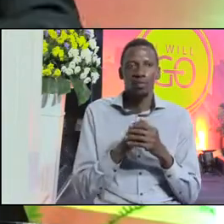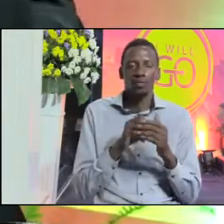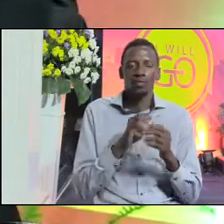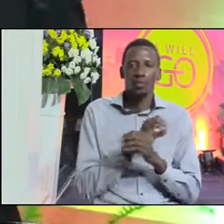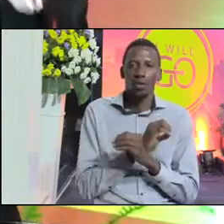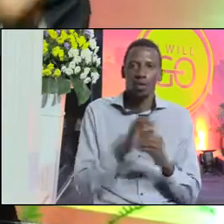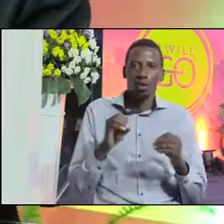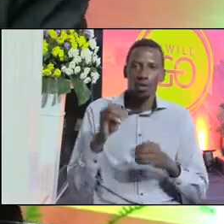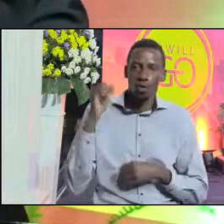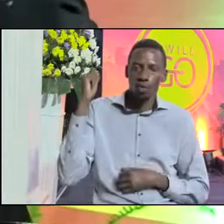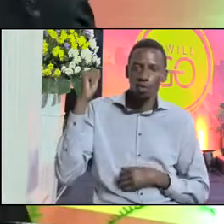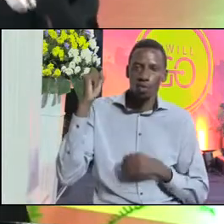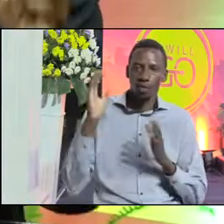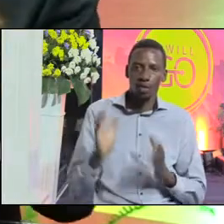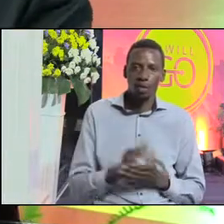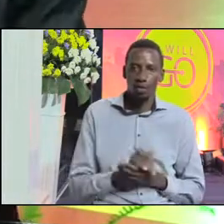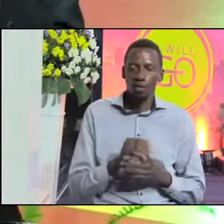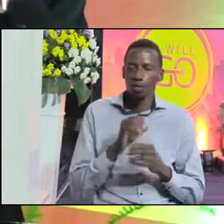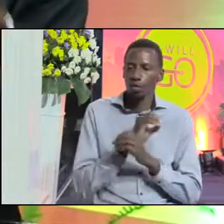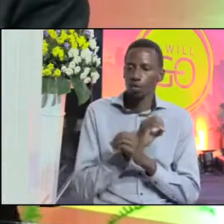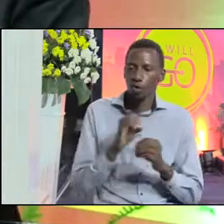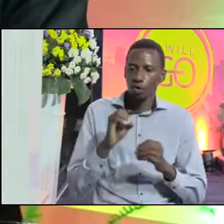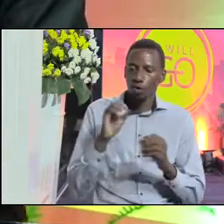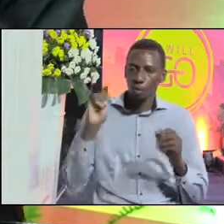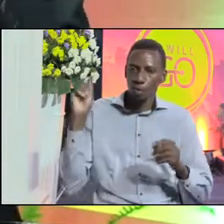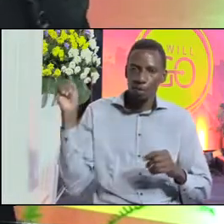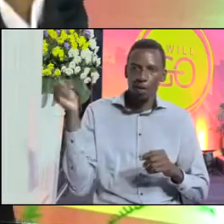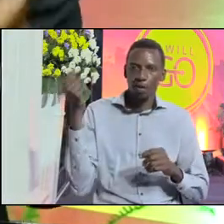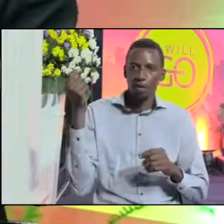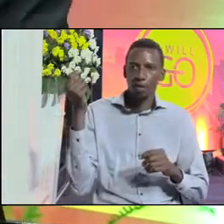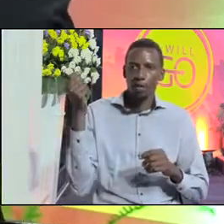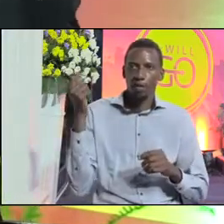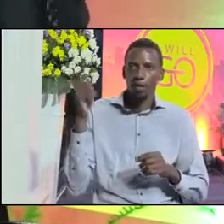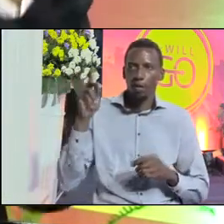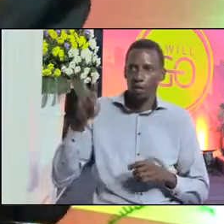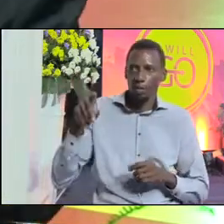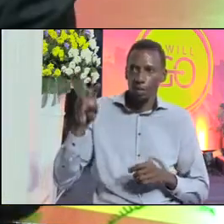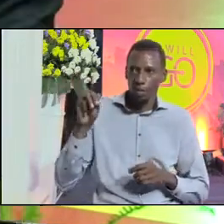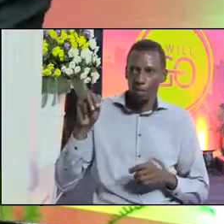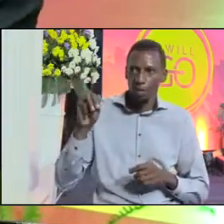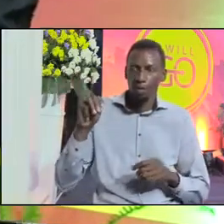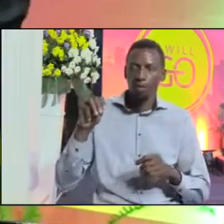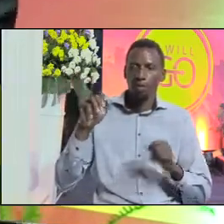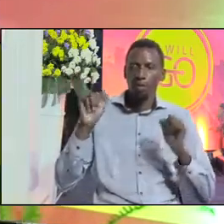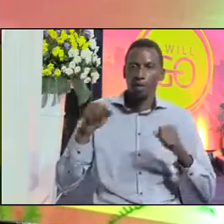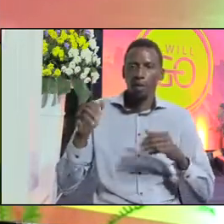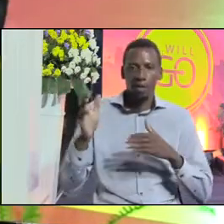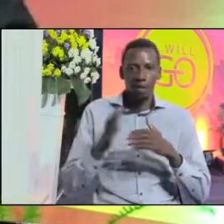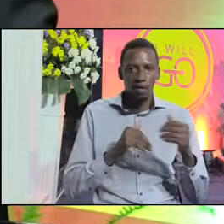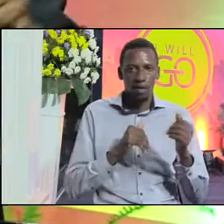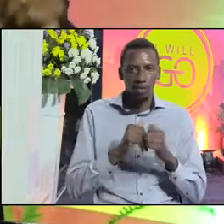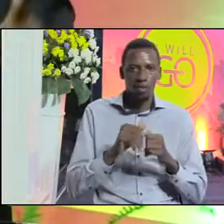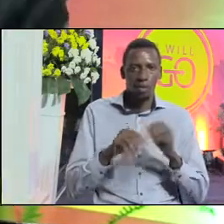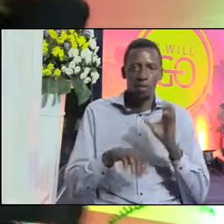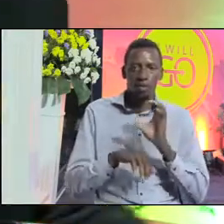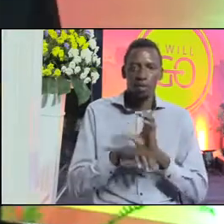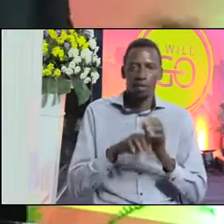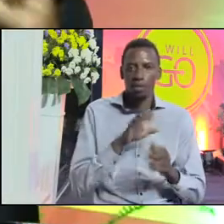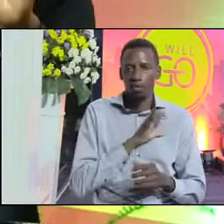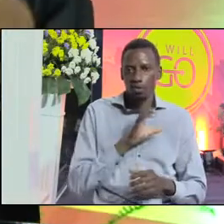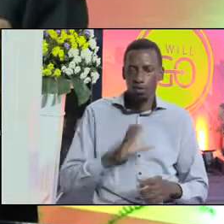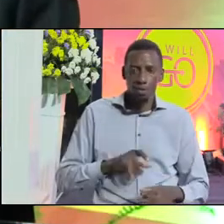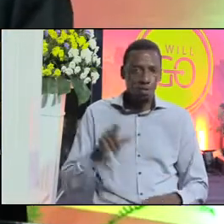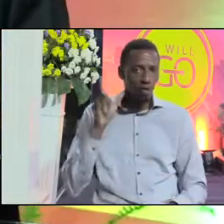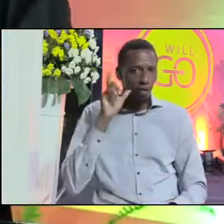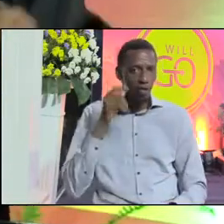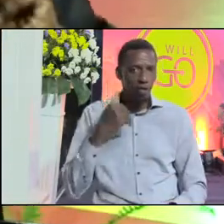no president, prime minister, king can destroy the church of Christ. Are you listening